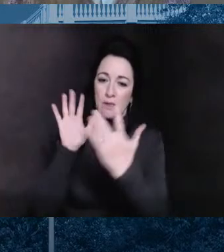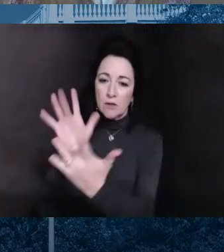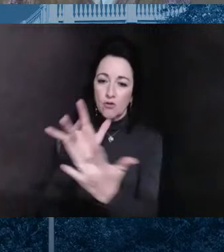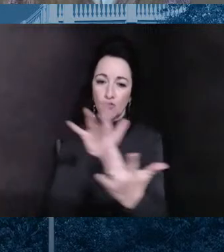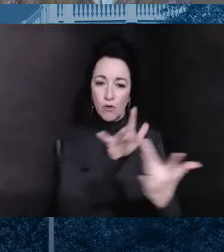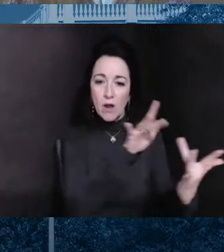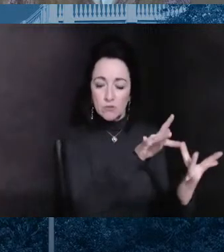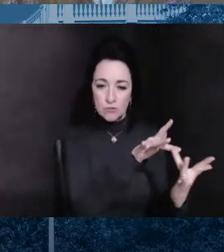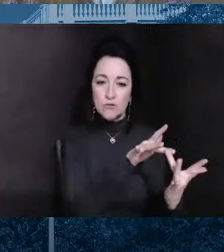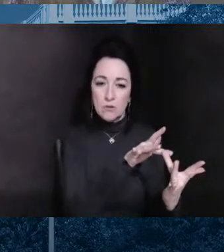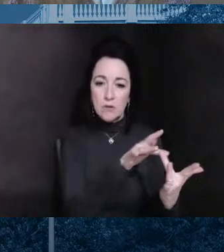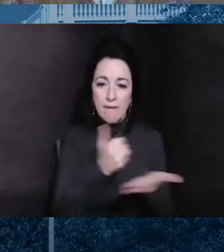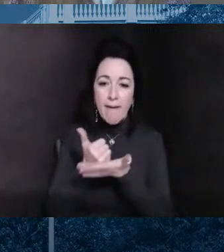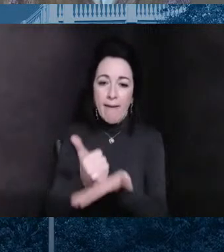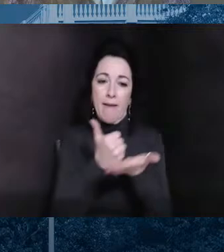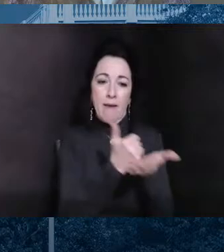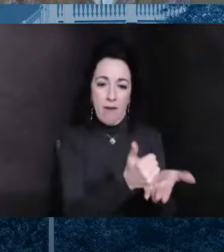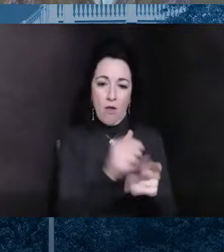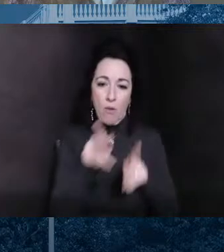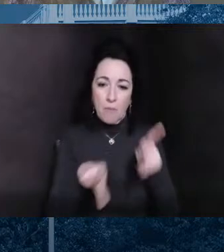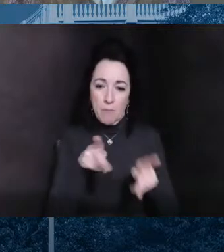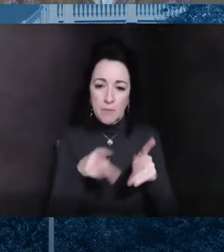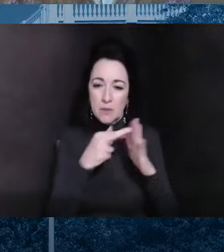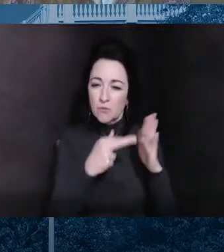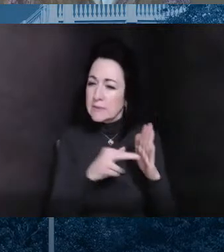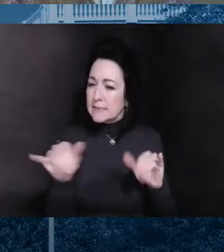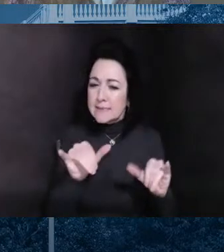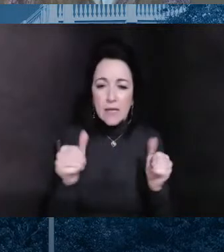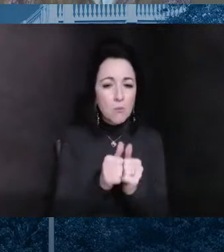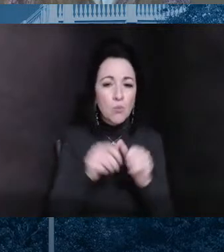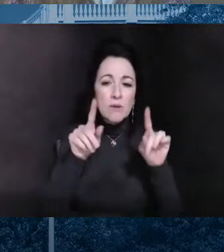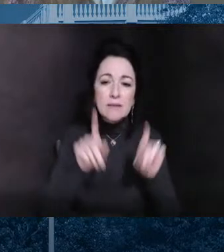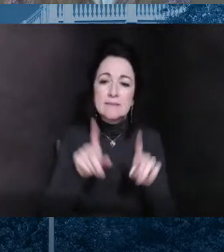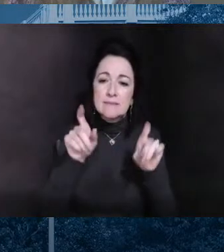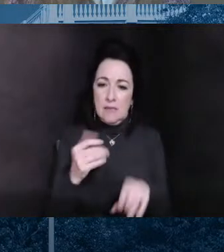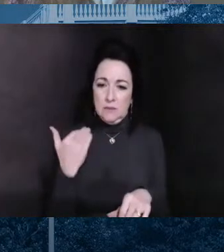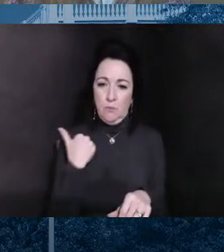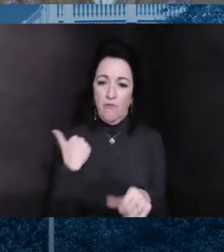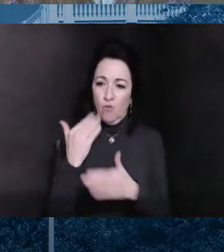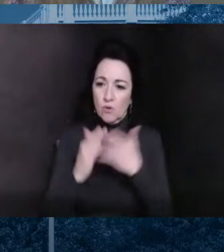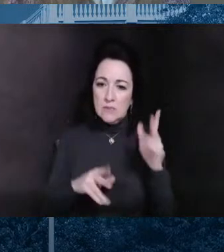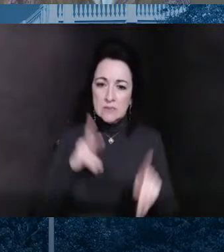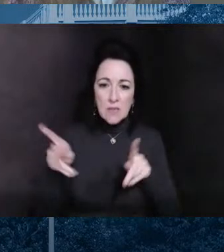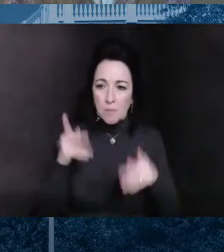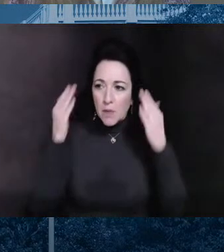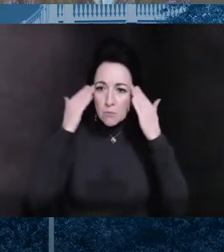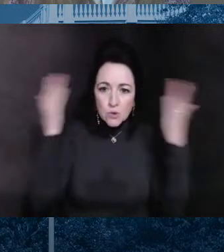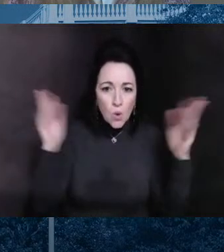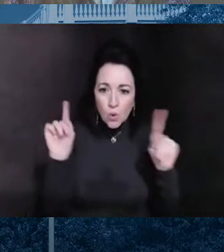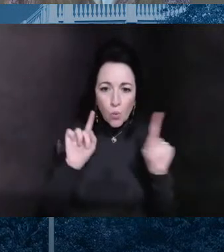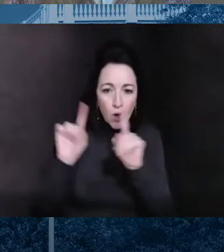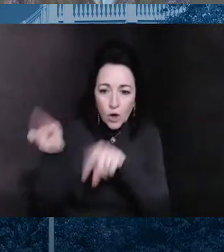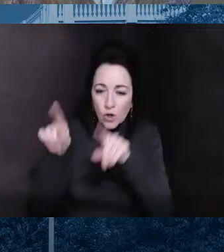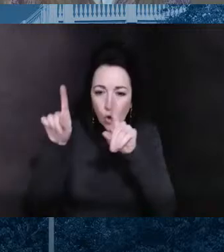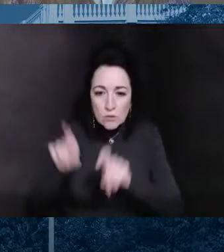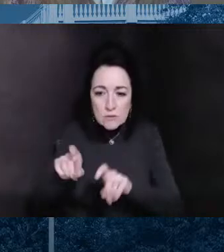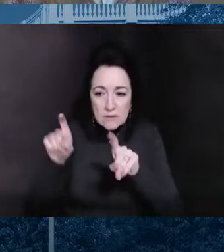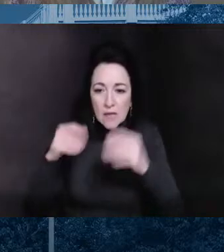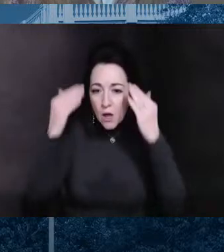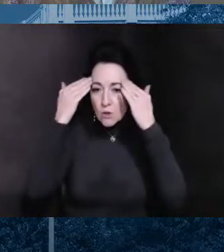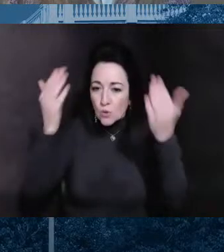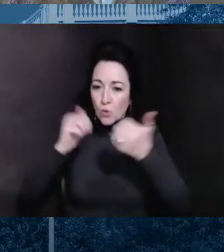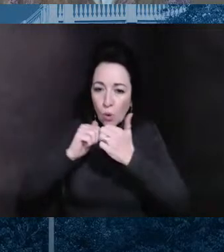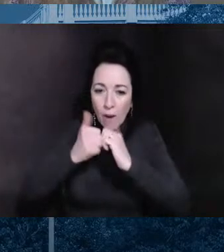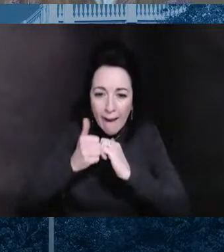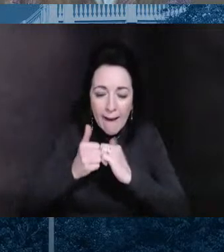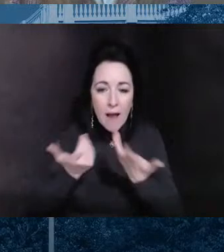vaccinations, much like we did again with testing. And I think we'll learn more effective ways to do it. We'll